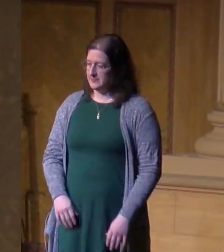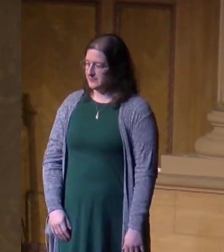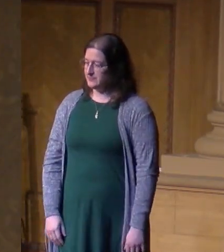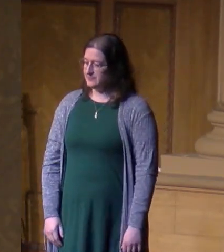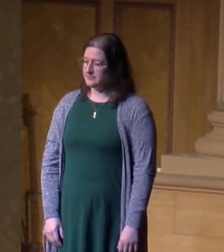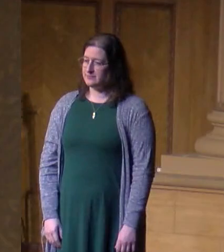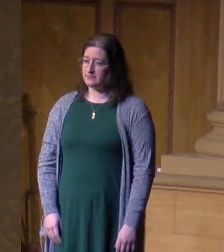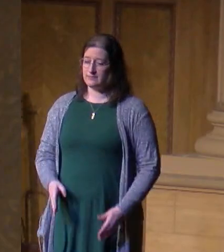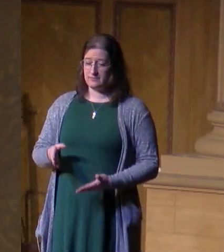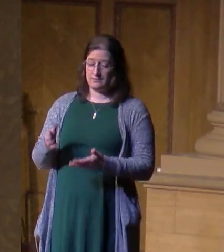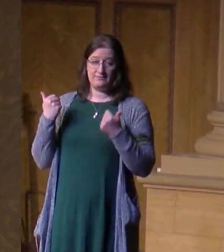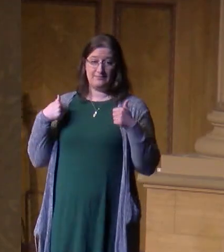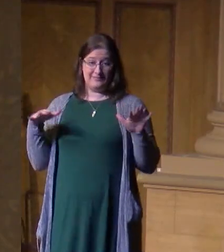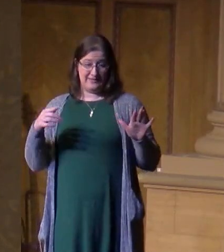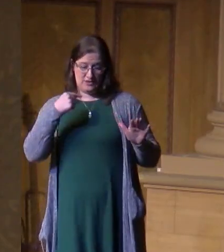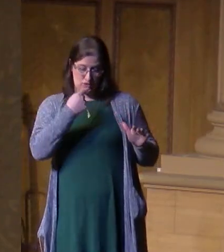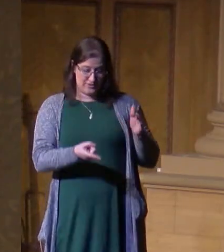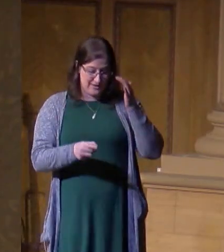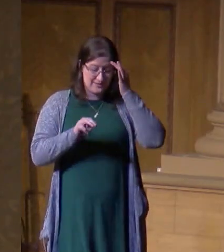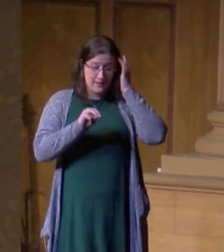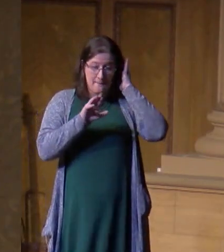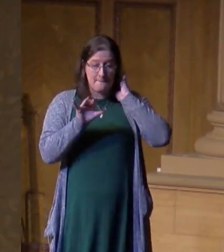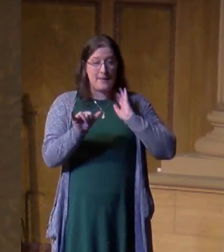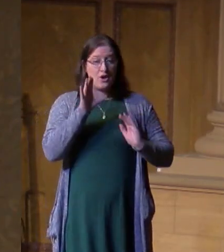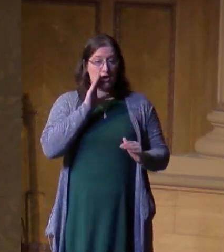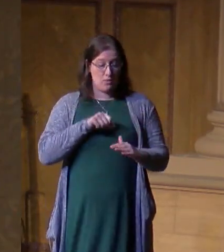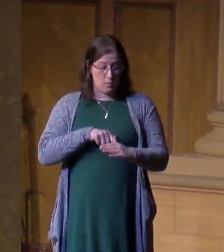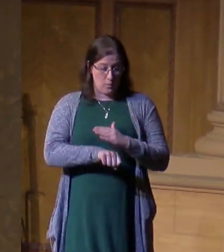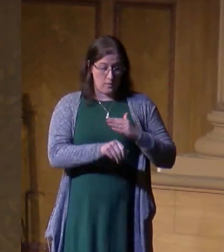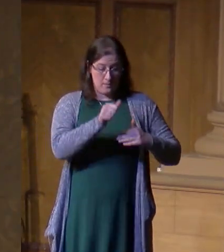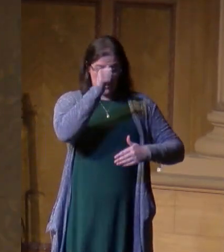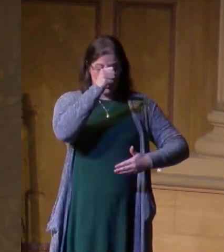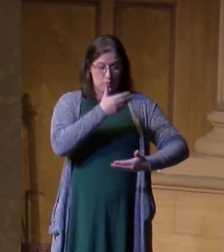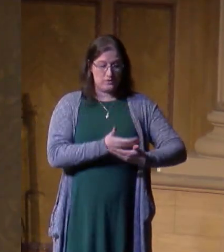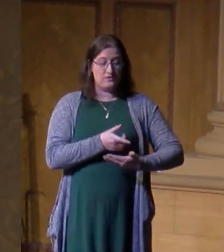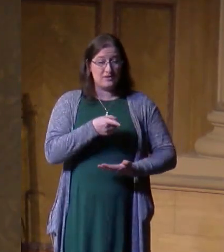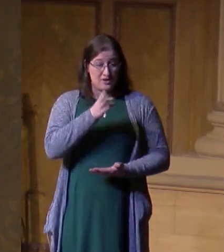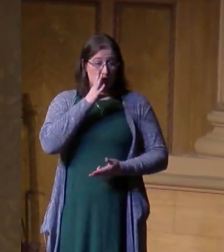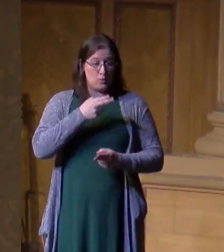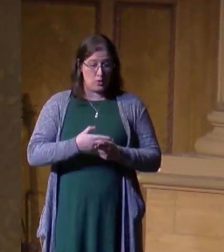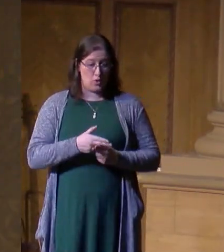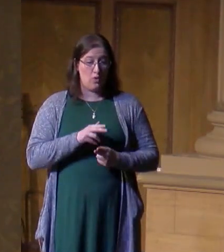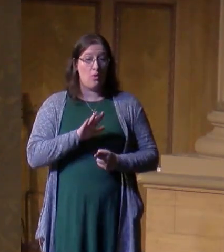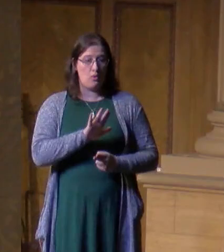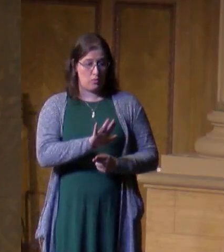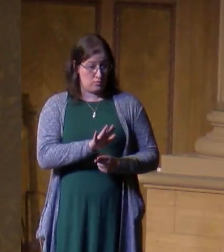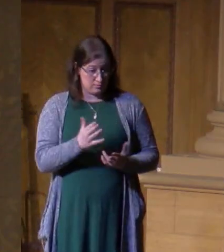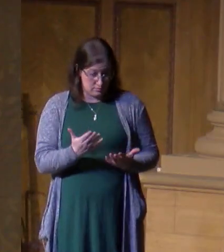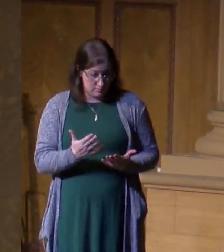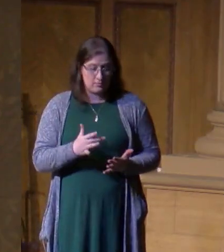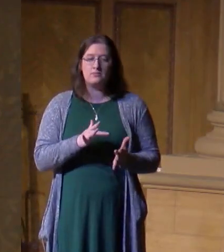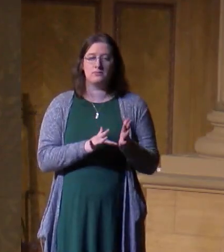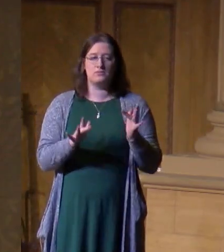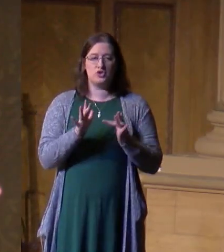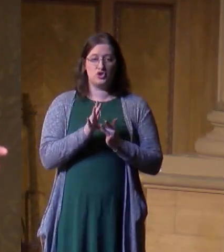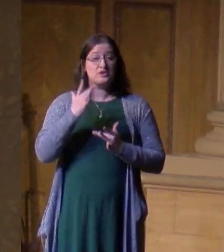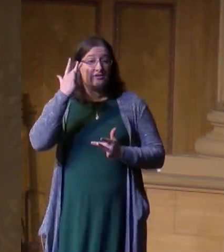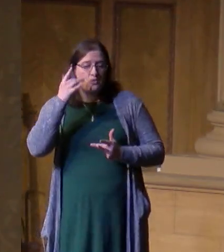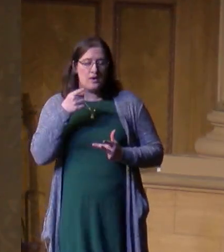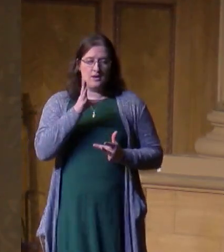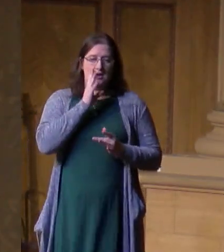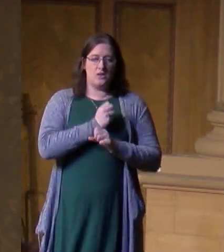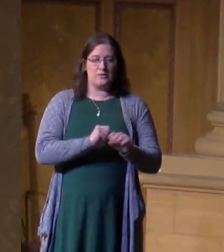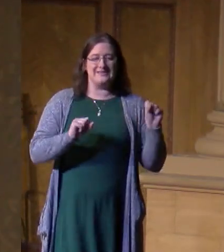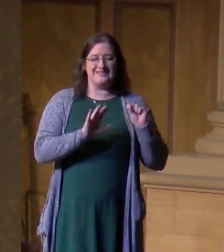He says, the angel to Joseph, she, Mary, will bear a son, and you shall call his name Jesus. For he will save his